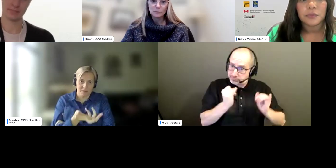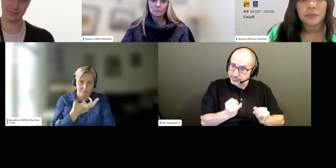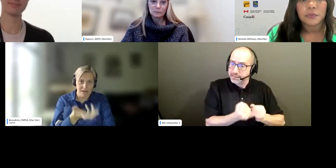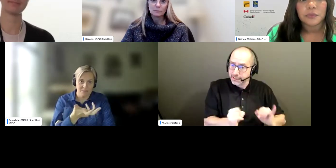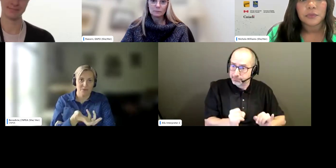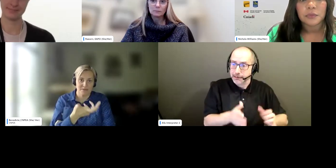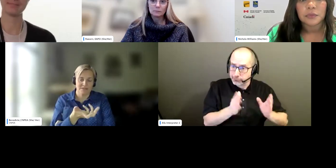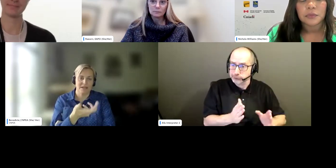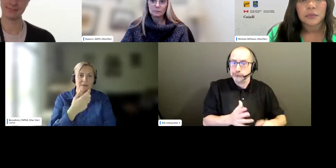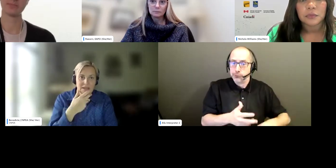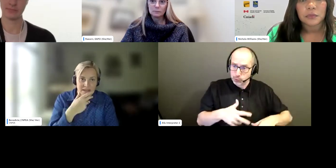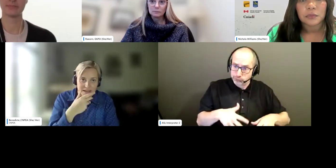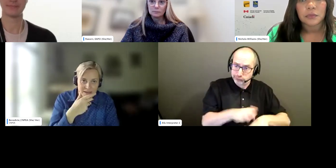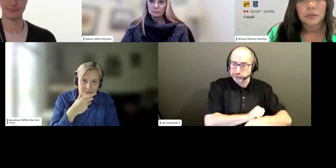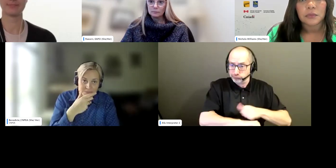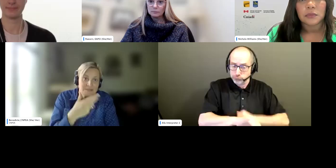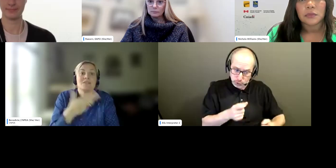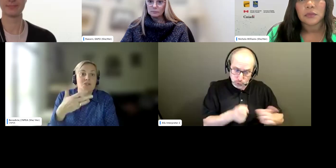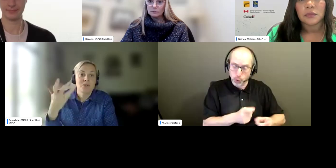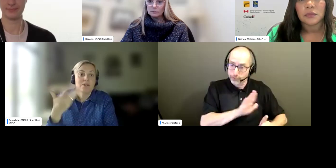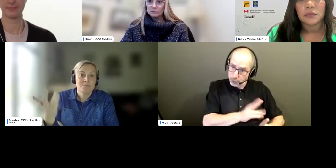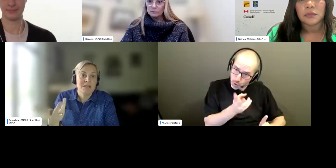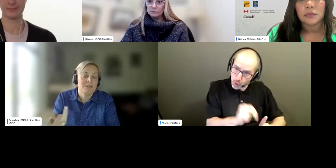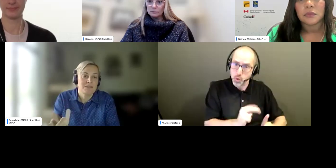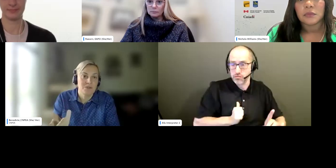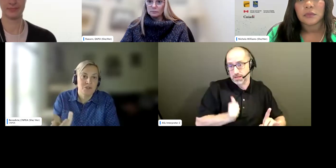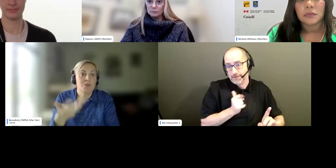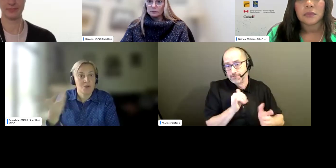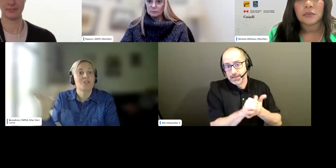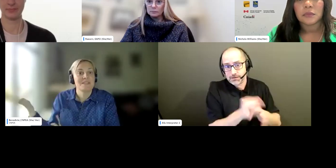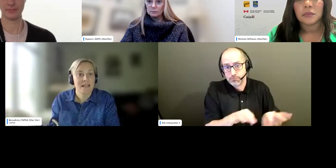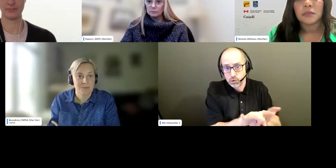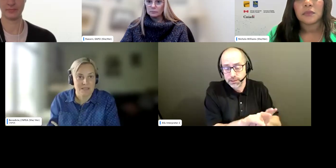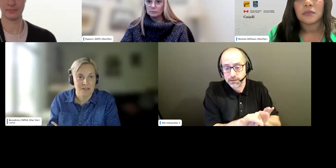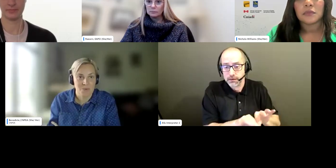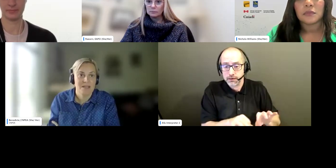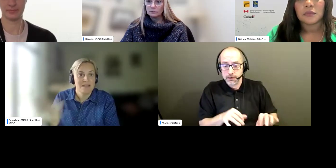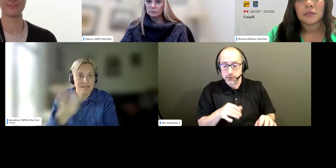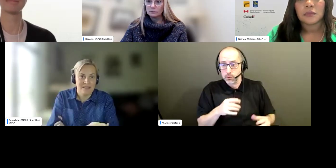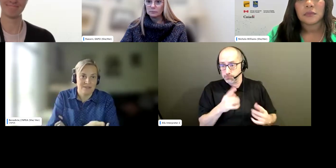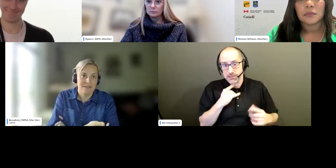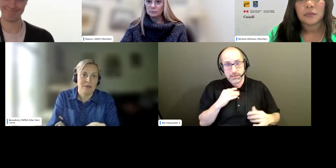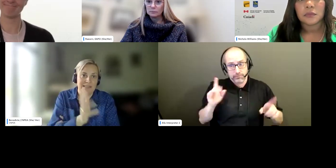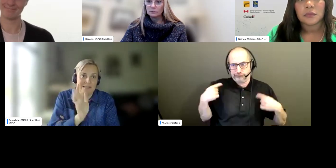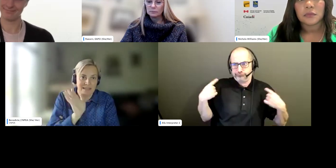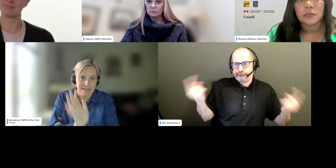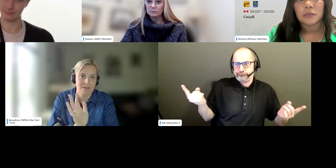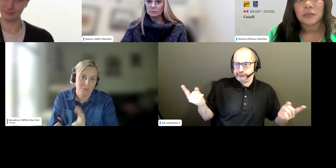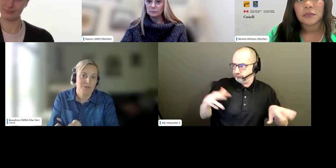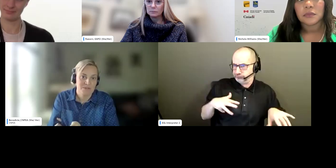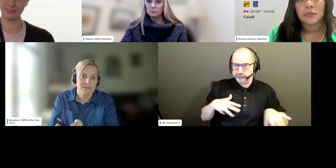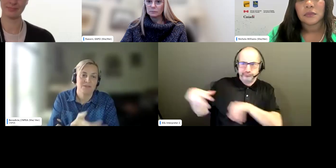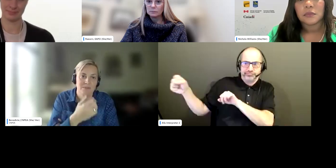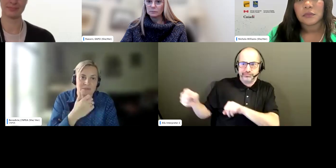first main important step. Uh, since you are maybe in a situation where your agency has been taken away, giving it back and letting